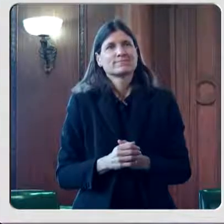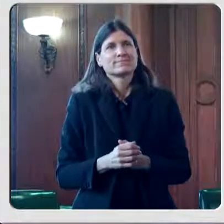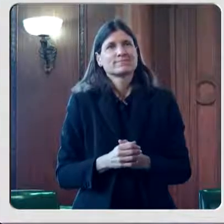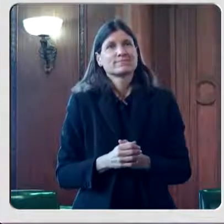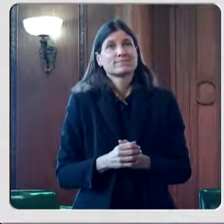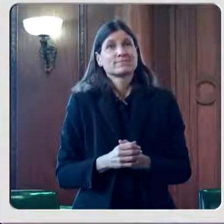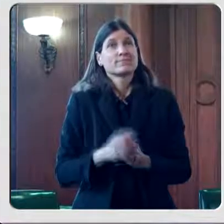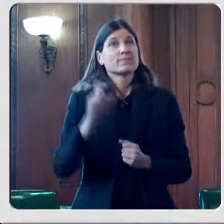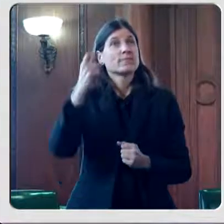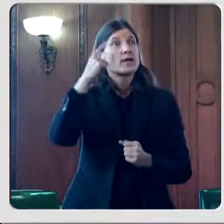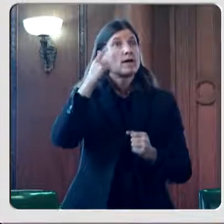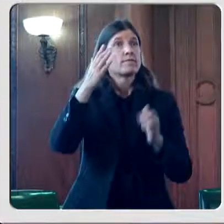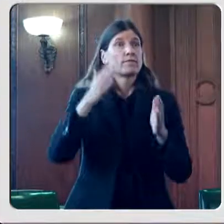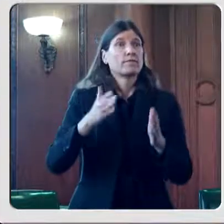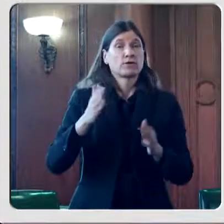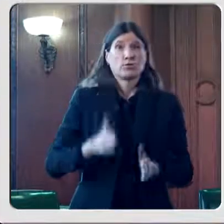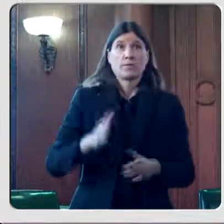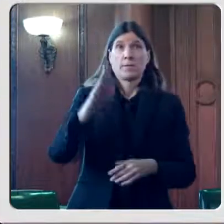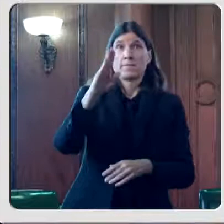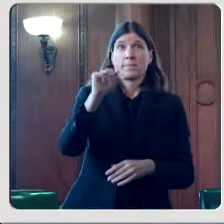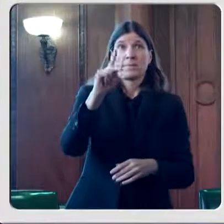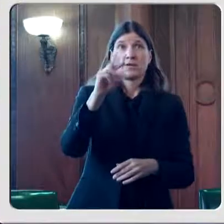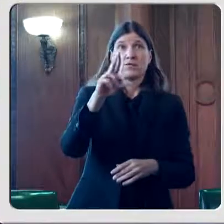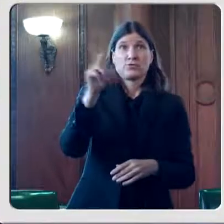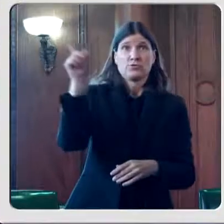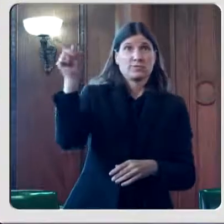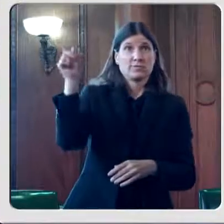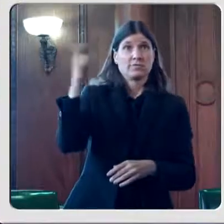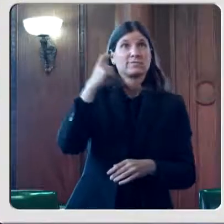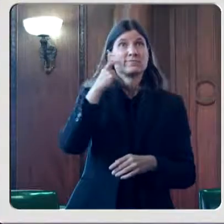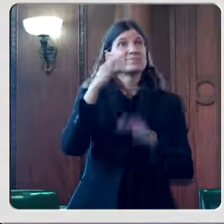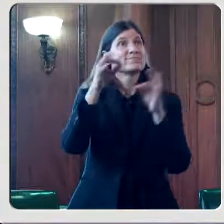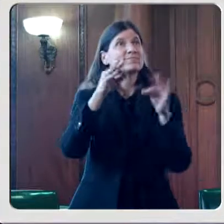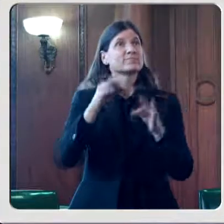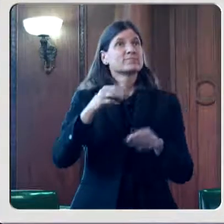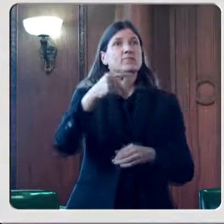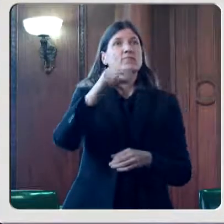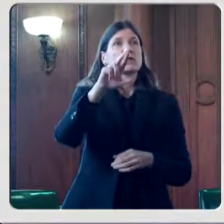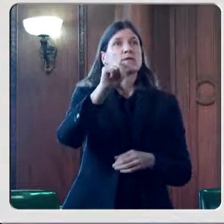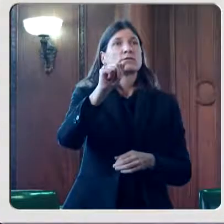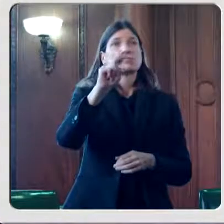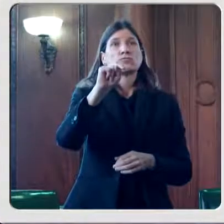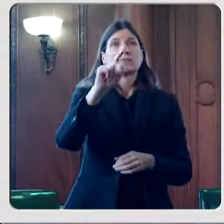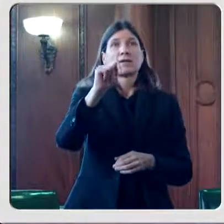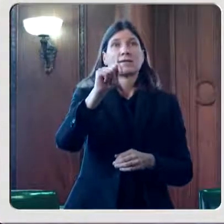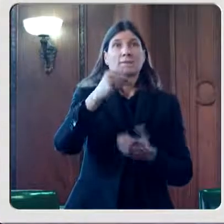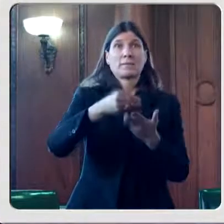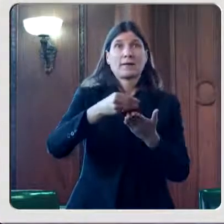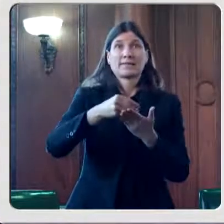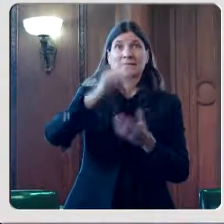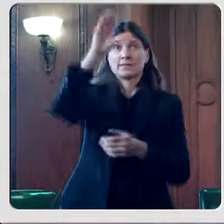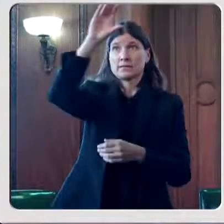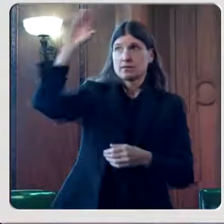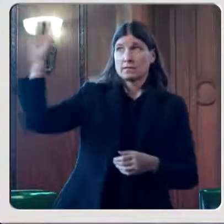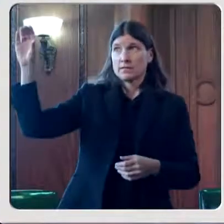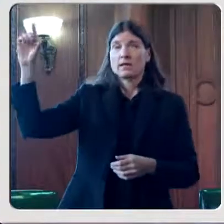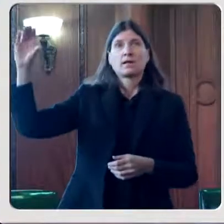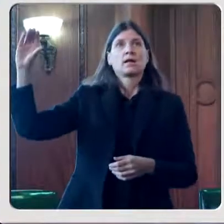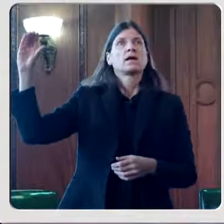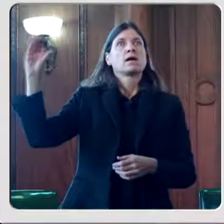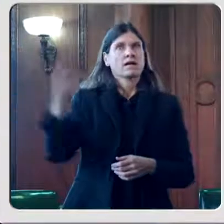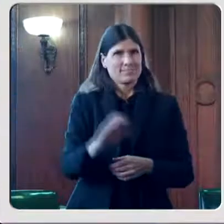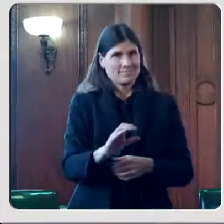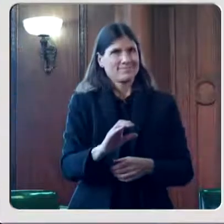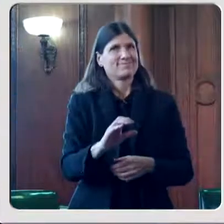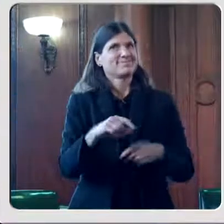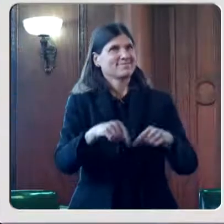Baker, grants that came out. A number of Springfield businesses that we have helped out locally here with the city have also received now